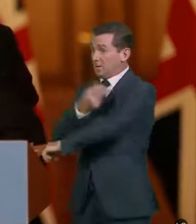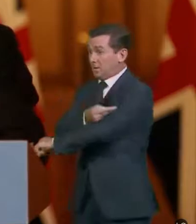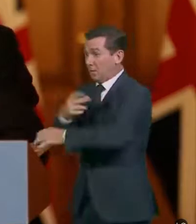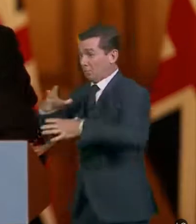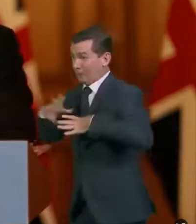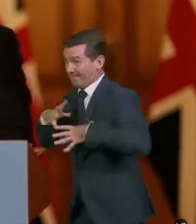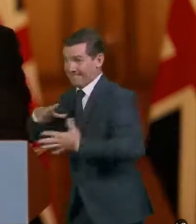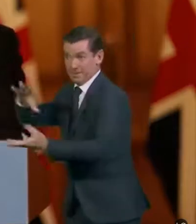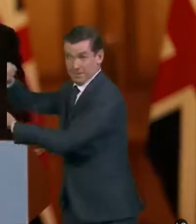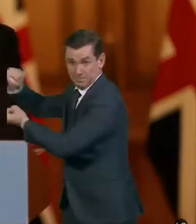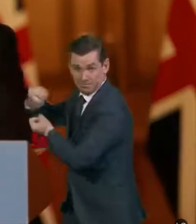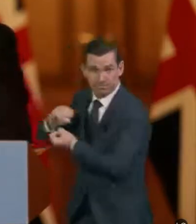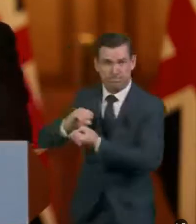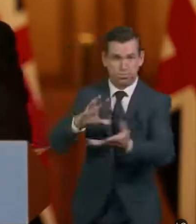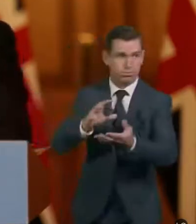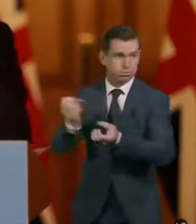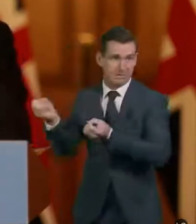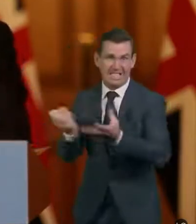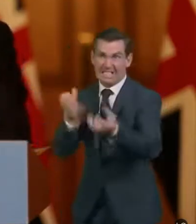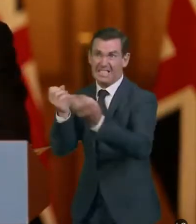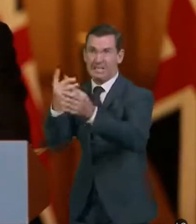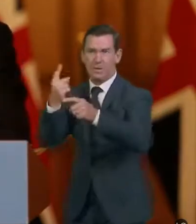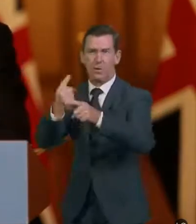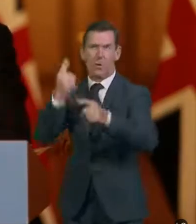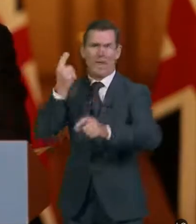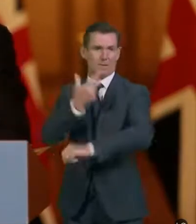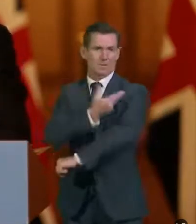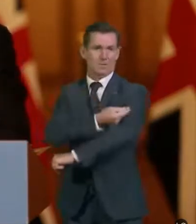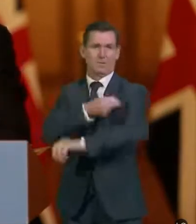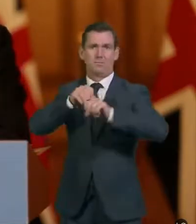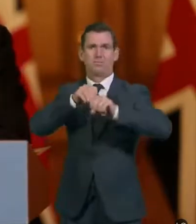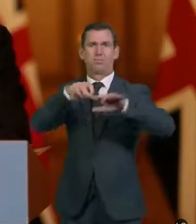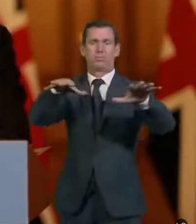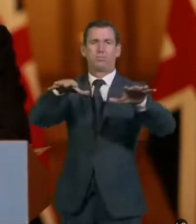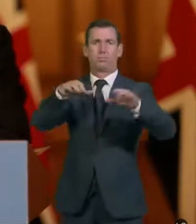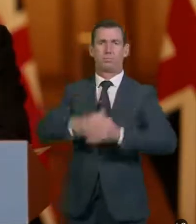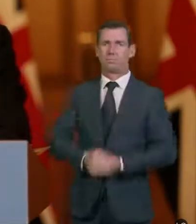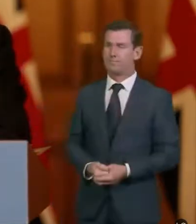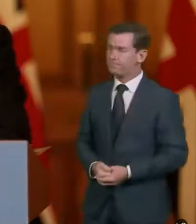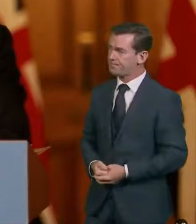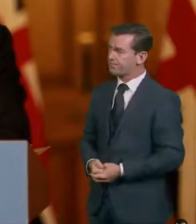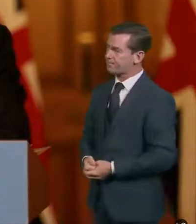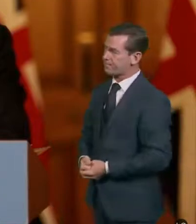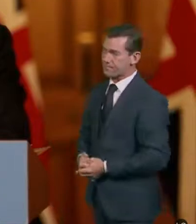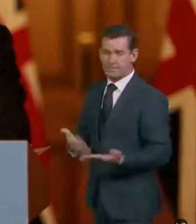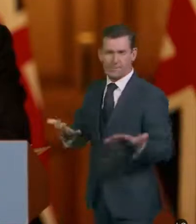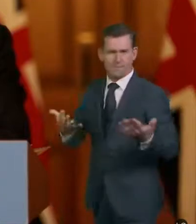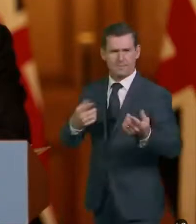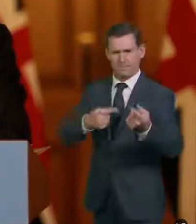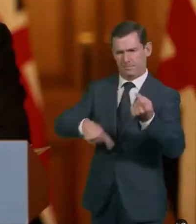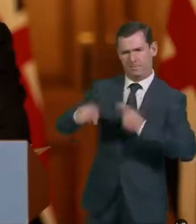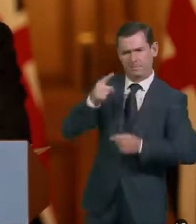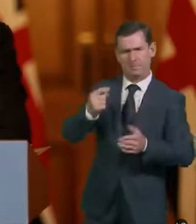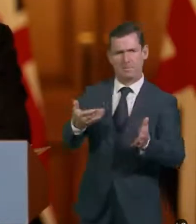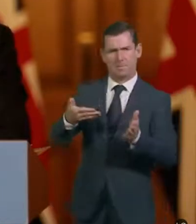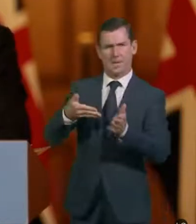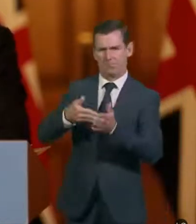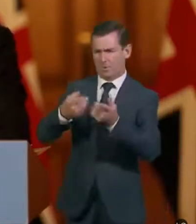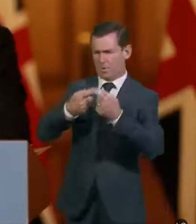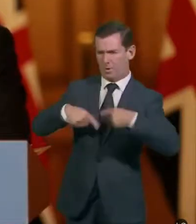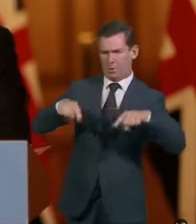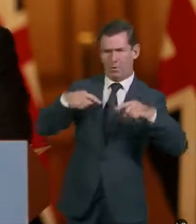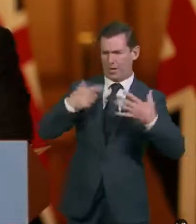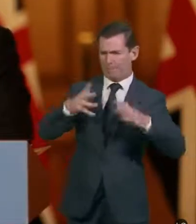one is found to work. And we've created a huge diagnostics industry from